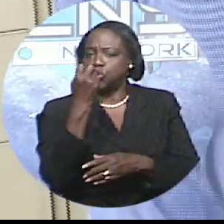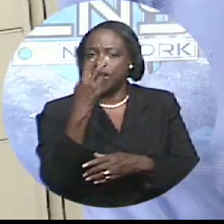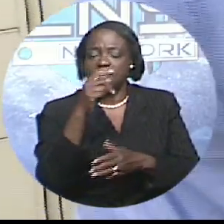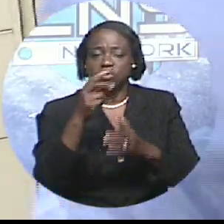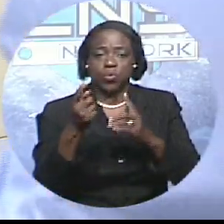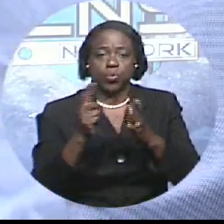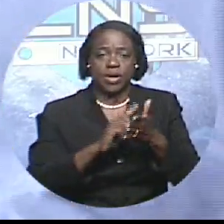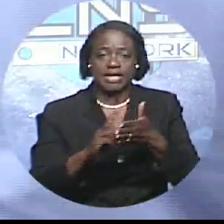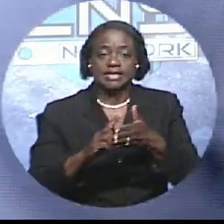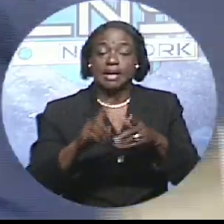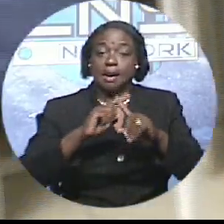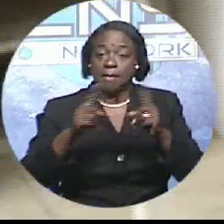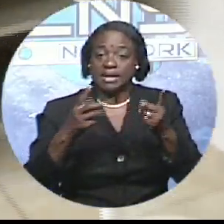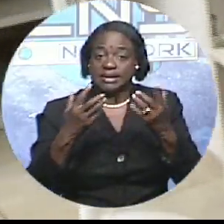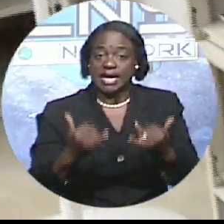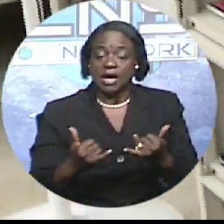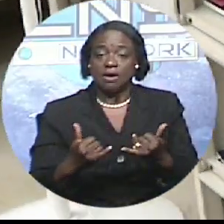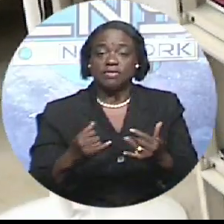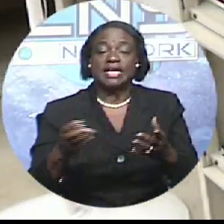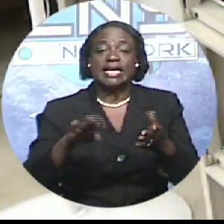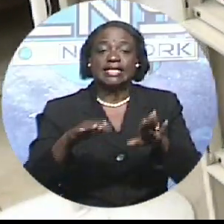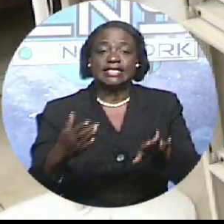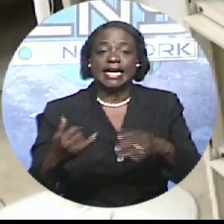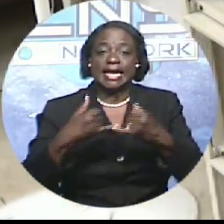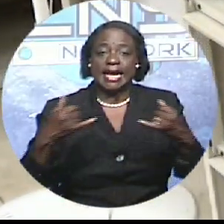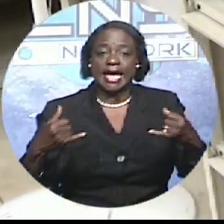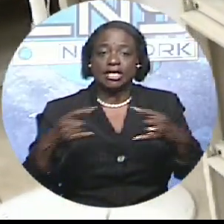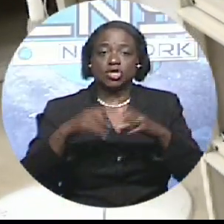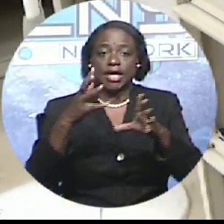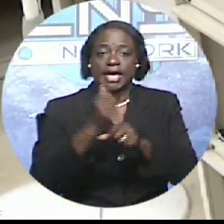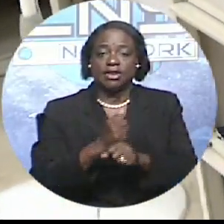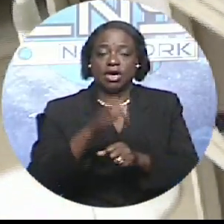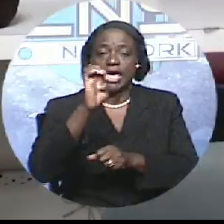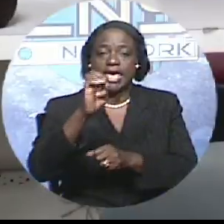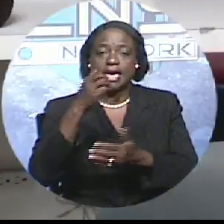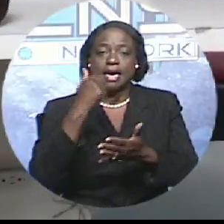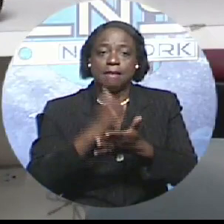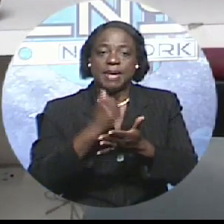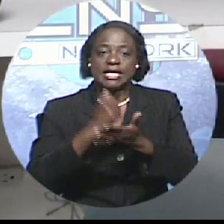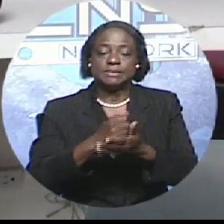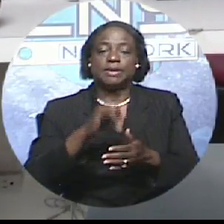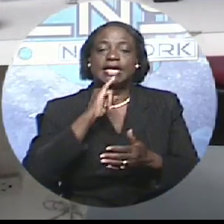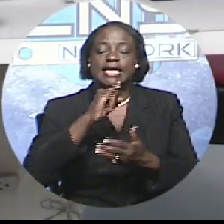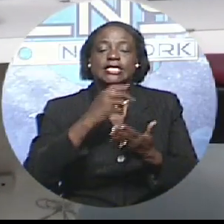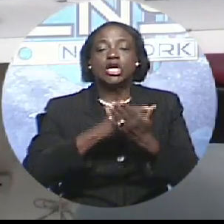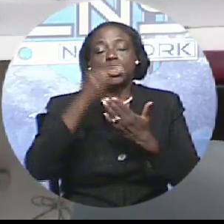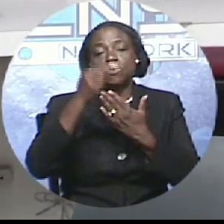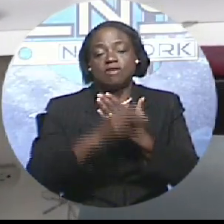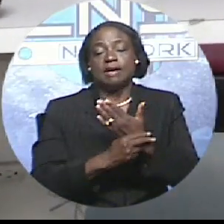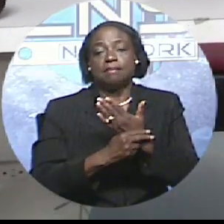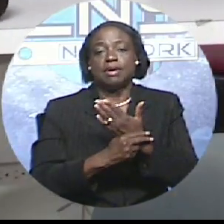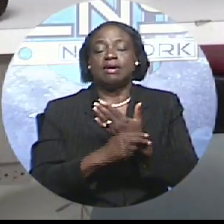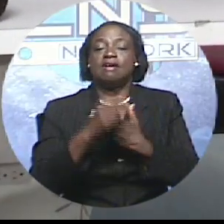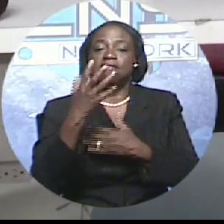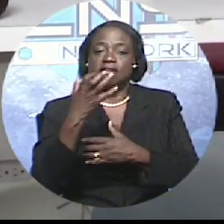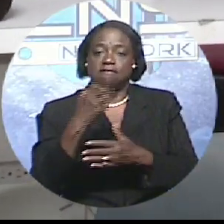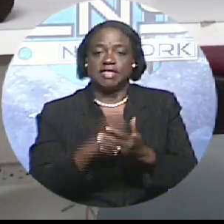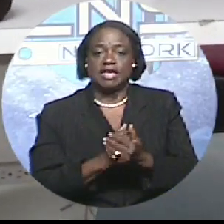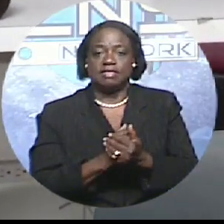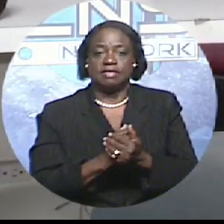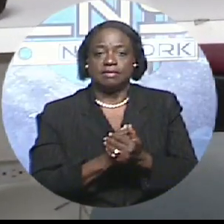an e-passport is November 15th. Now, if you need further passport information, you can use the department's email address